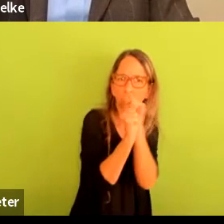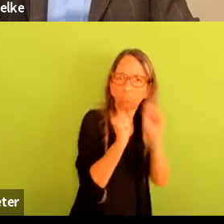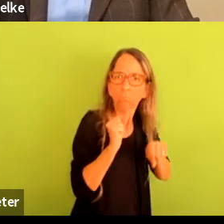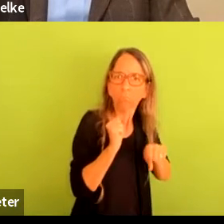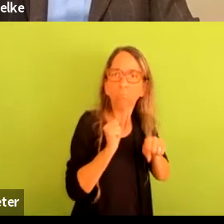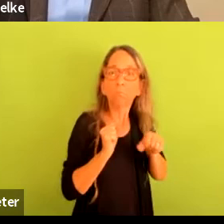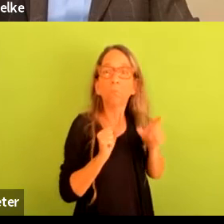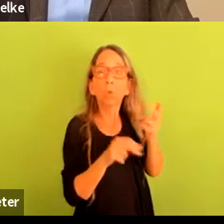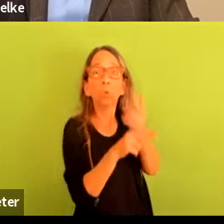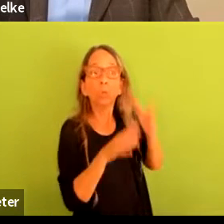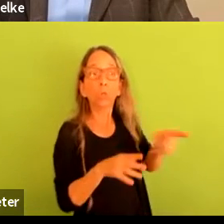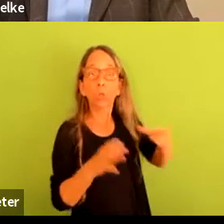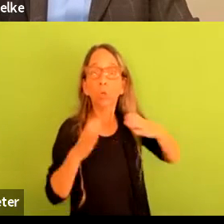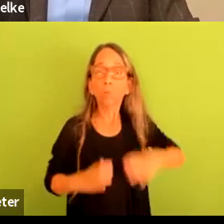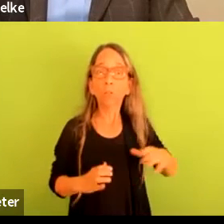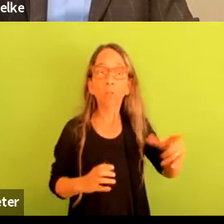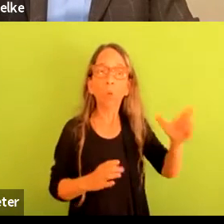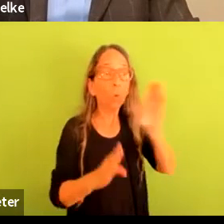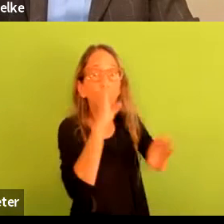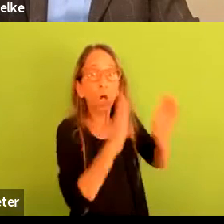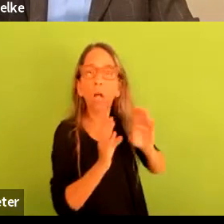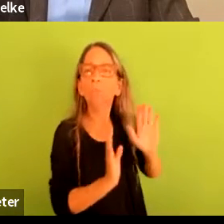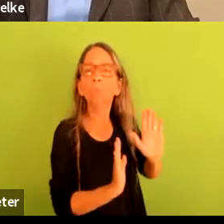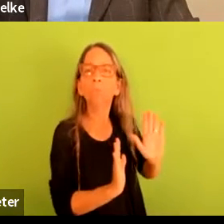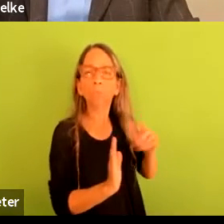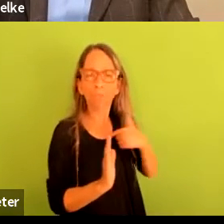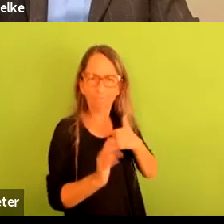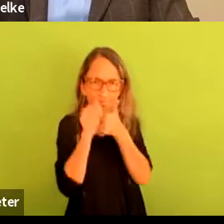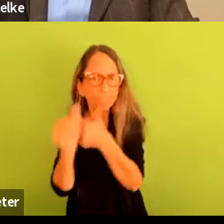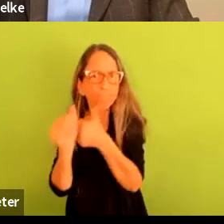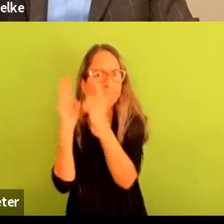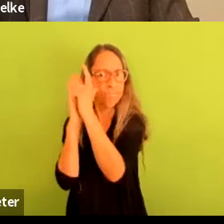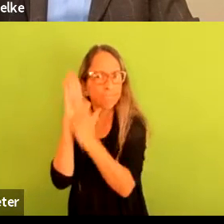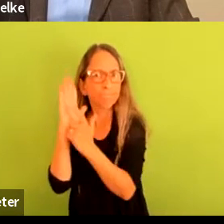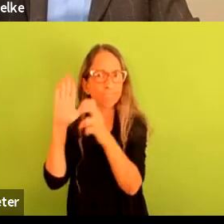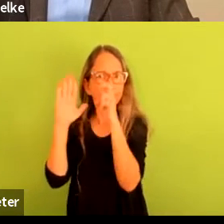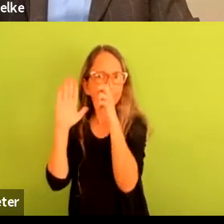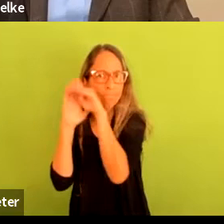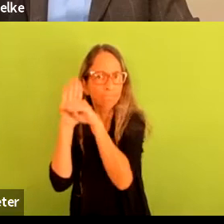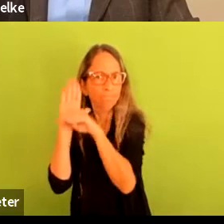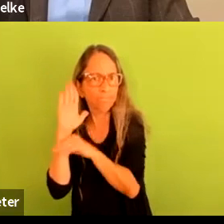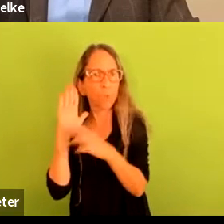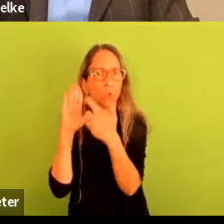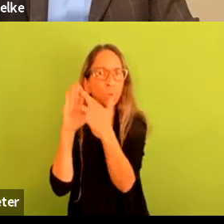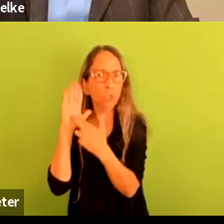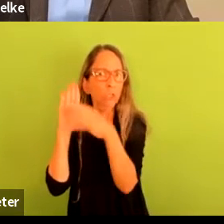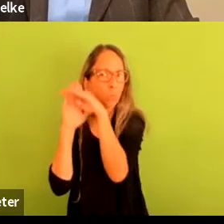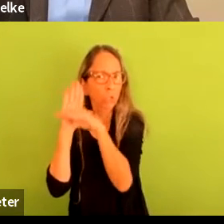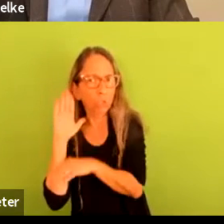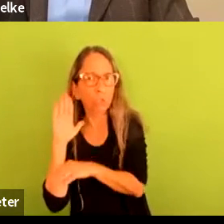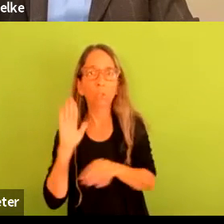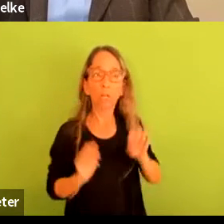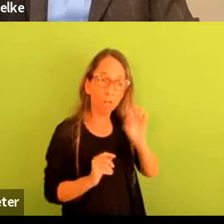about that. Again, we are regulated. Erik, is there anything that you want to add to that? I just add the